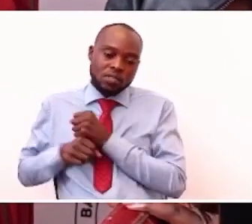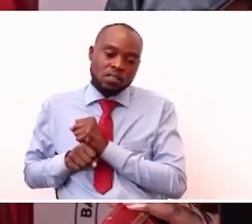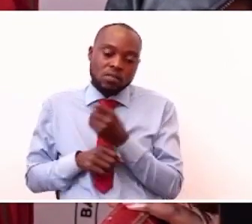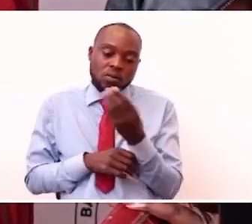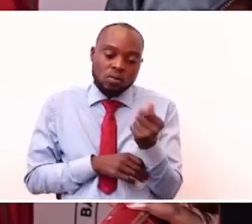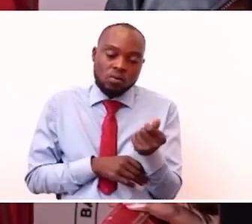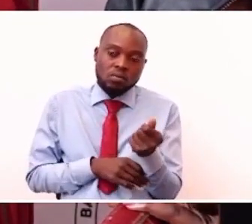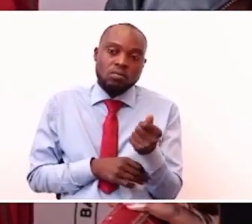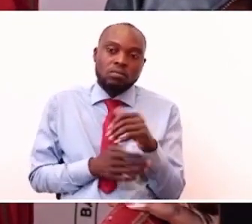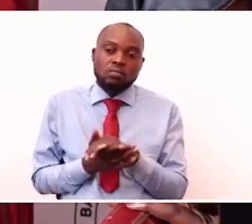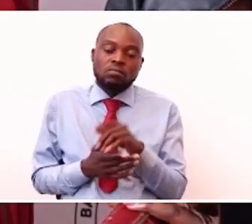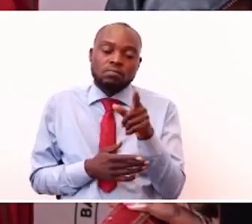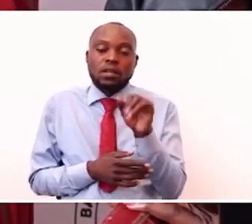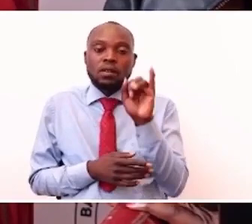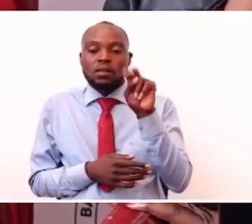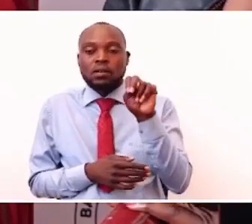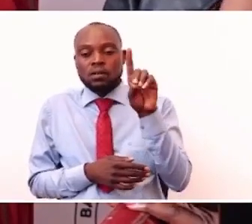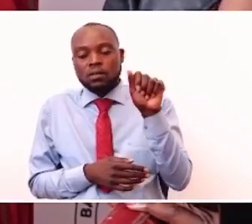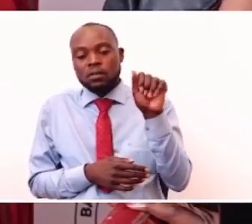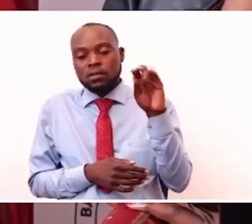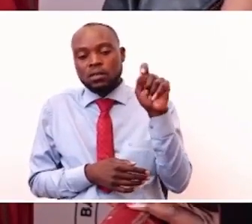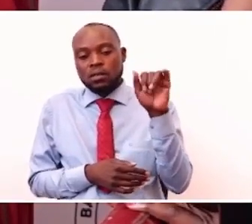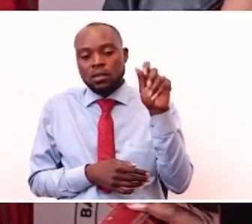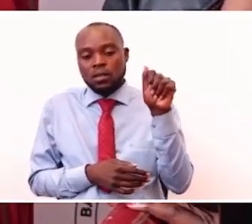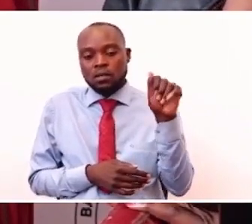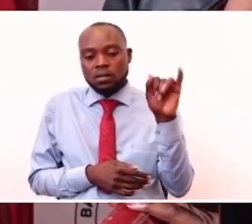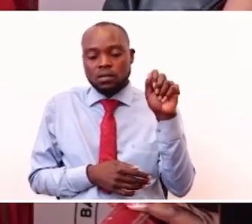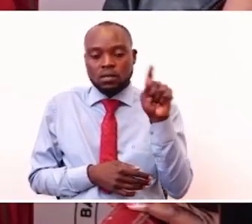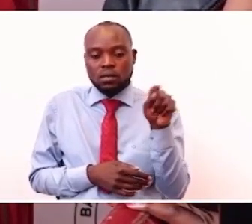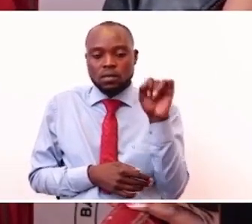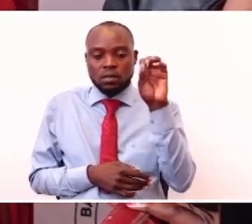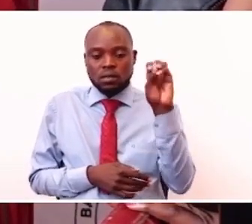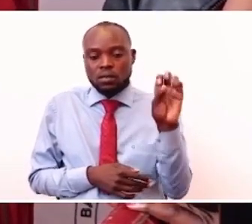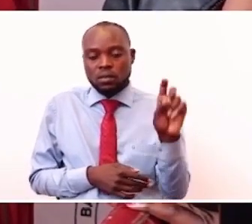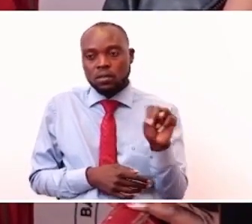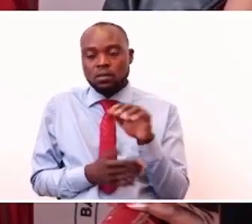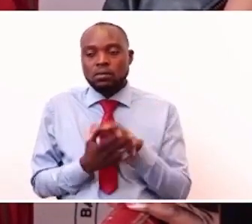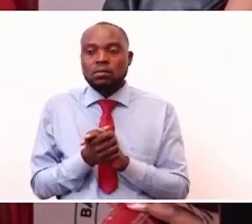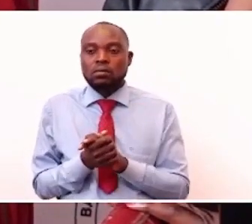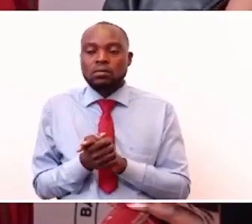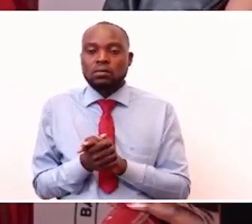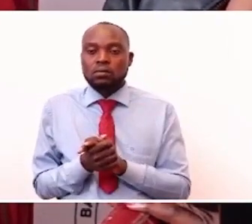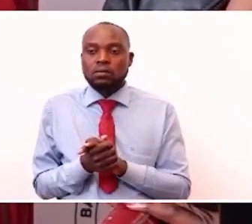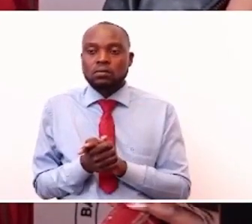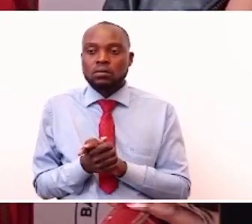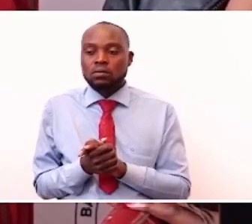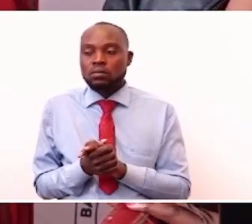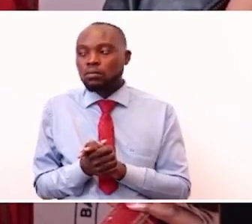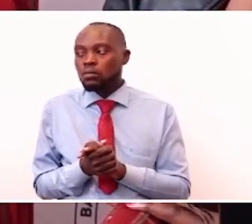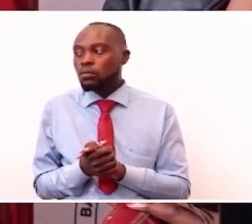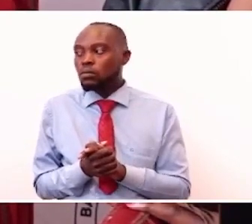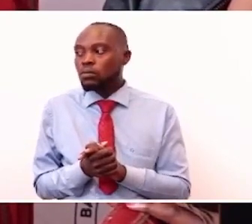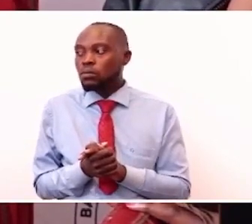that industrialization still must happen. We need free manufacture,